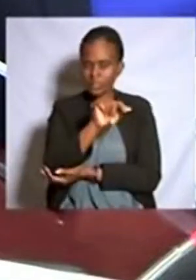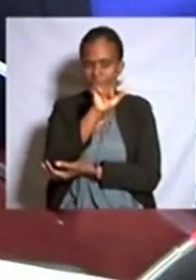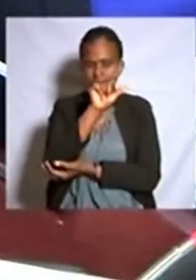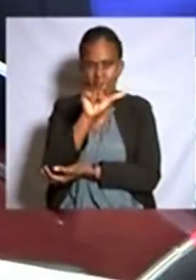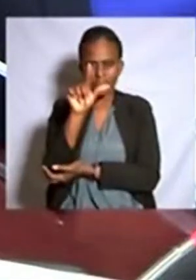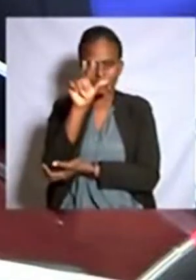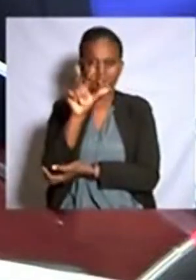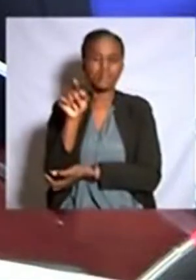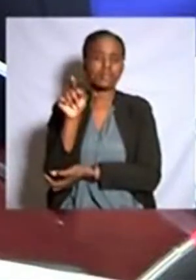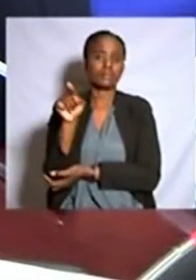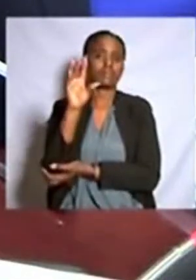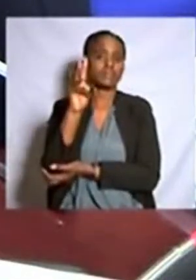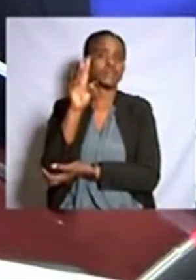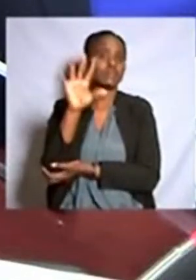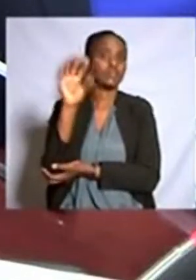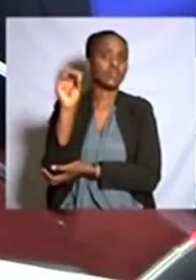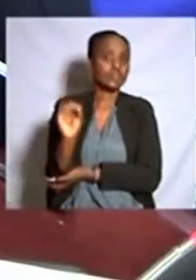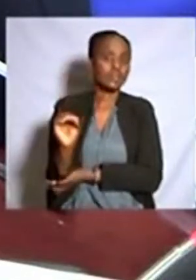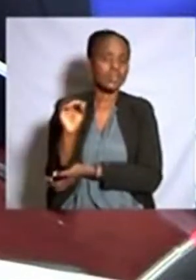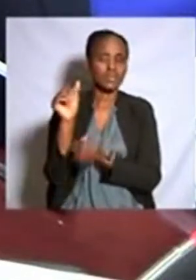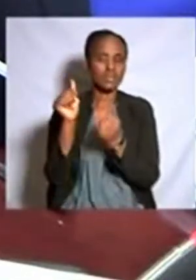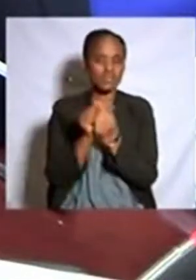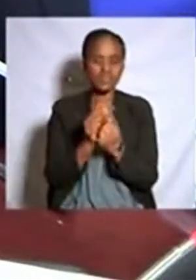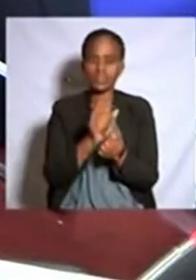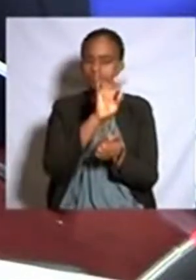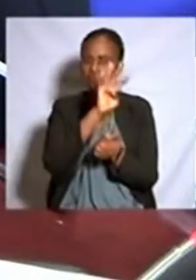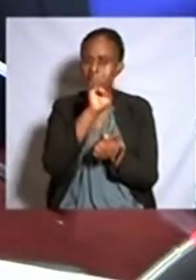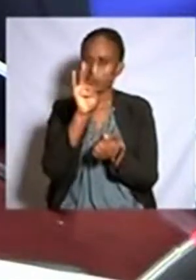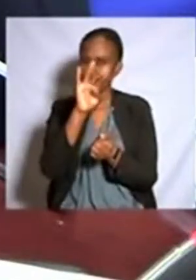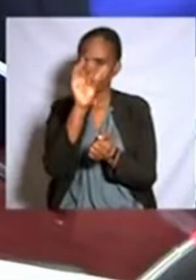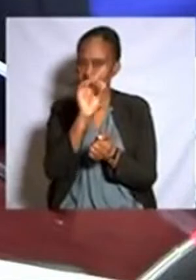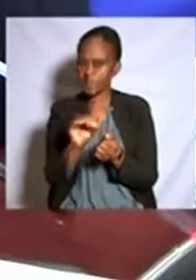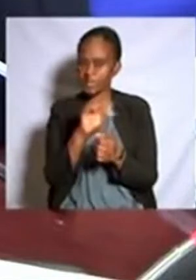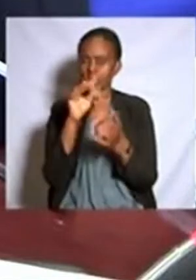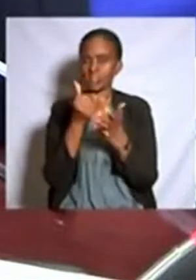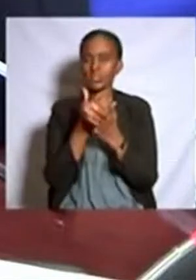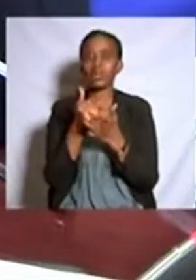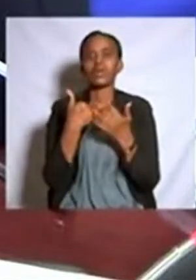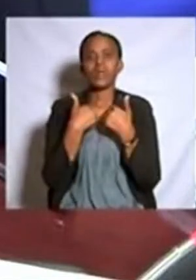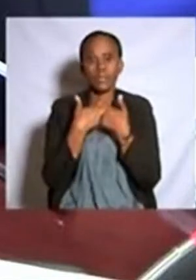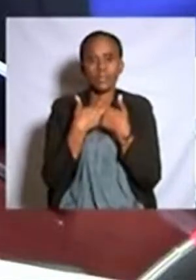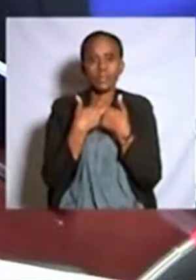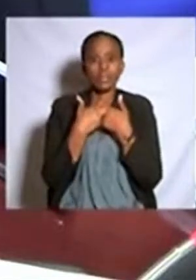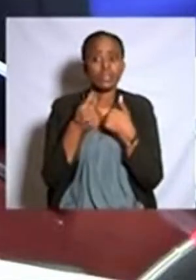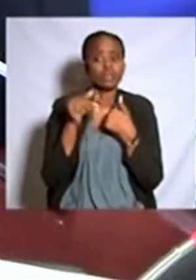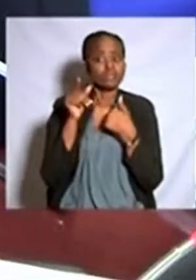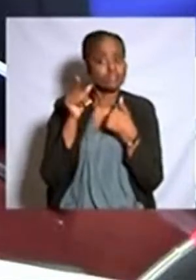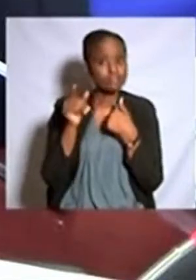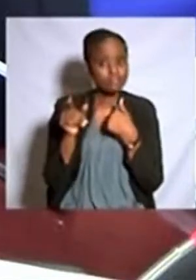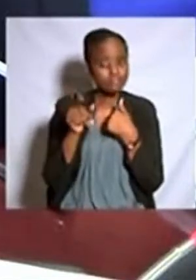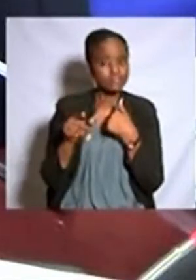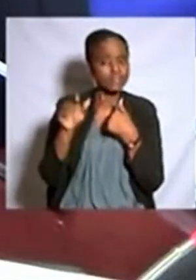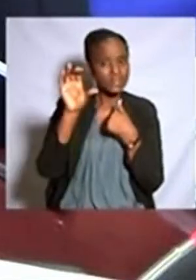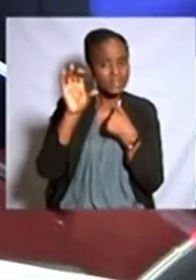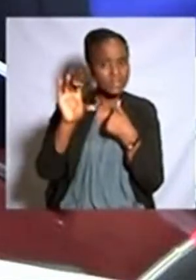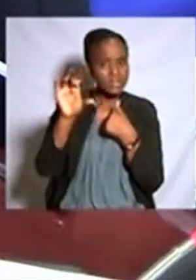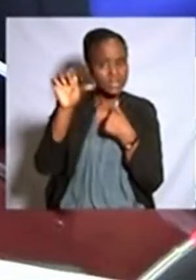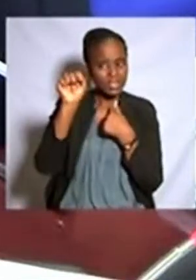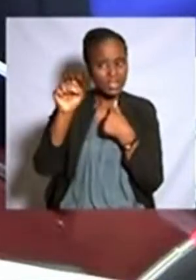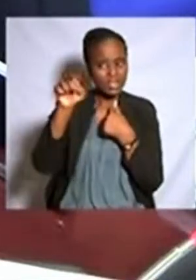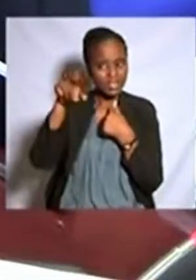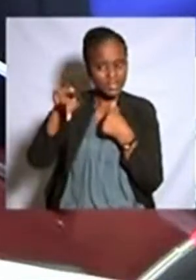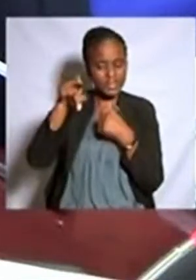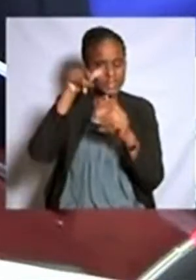were 64% and 44% respectively, against a CSP target